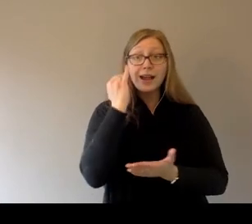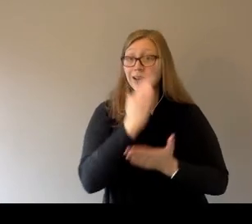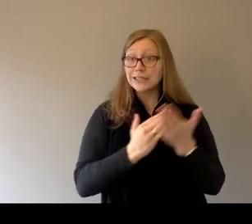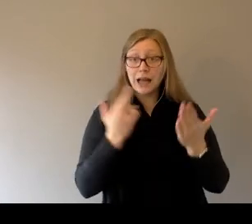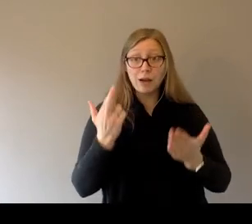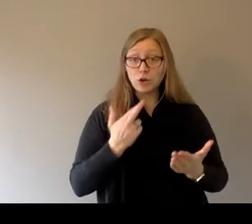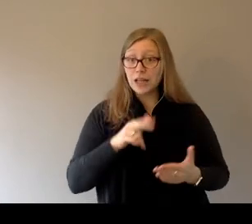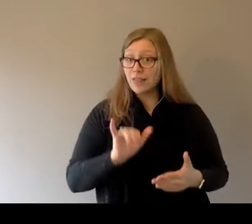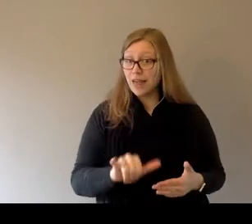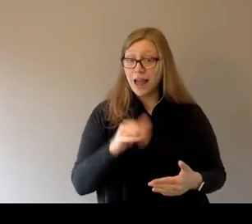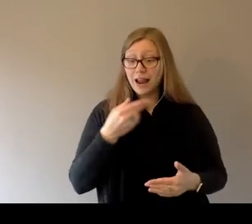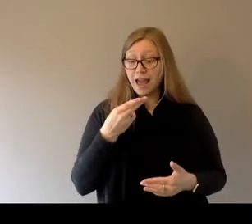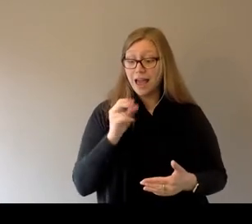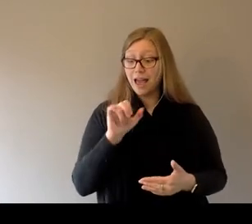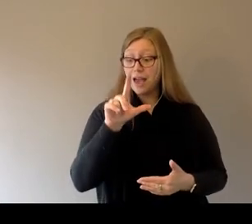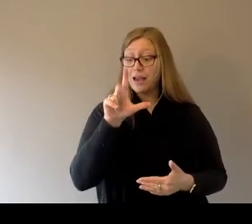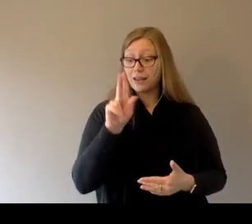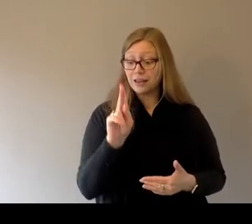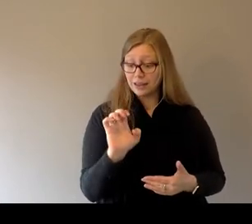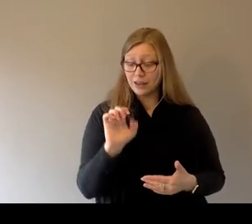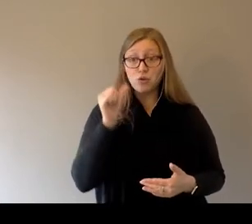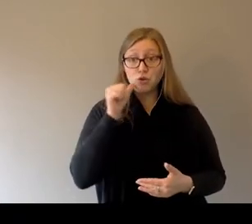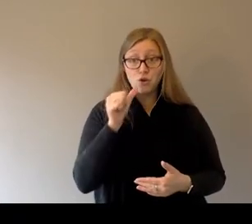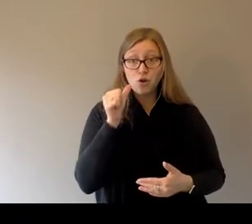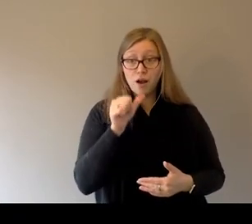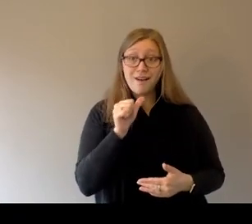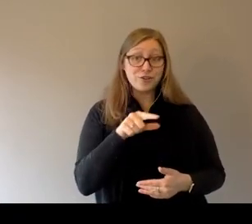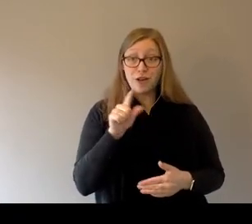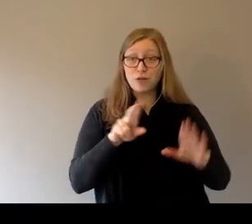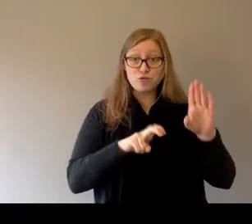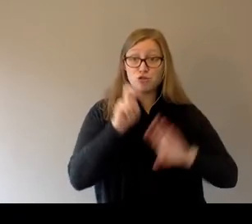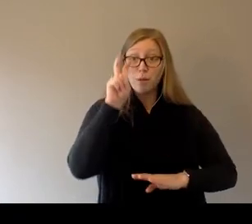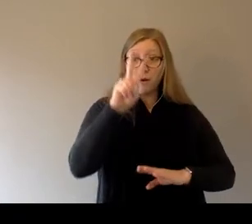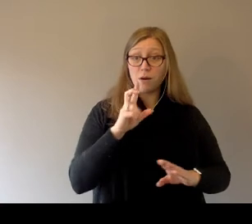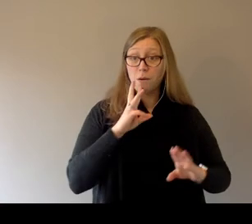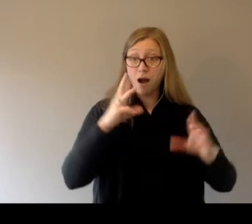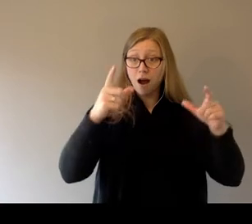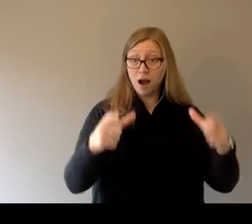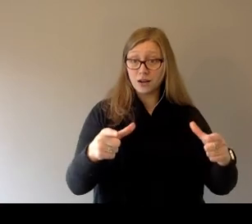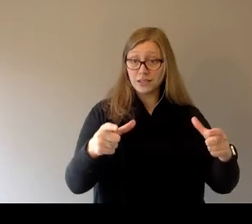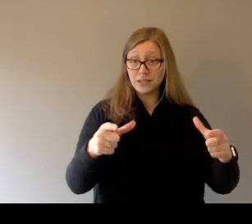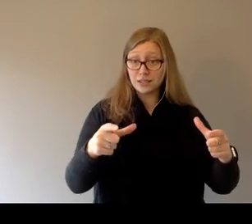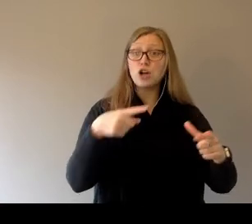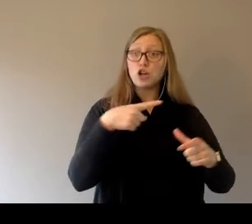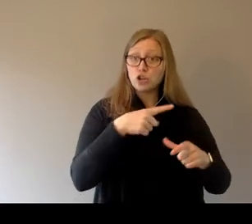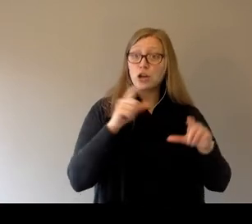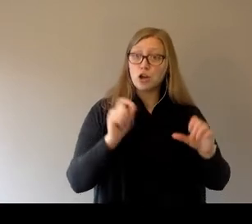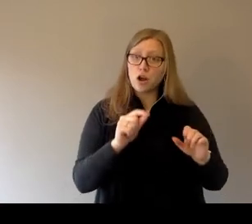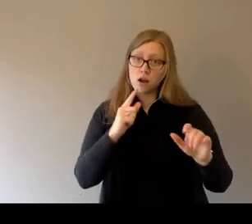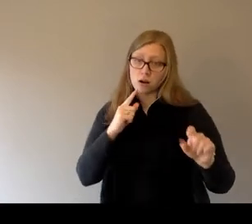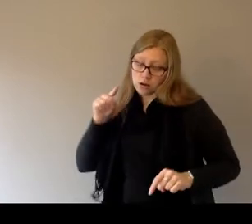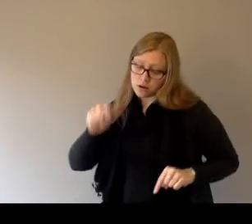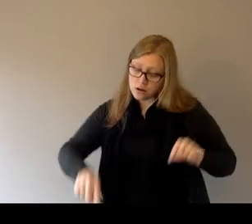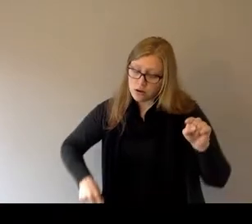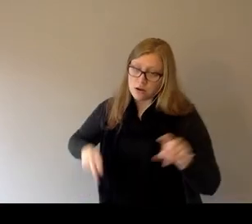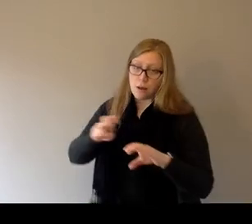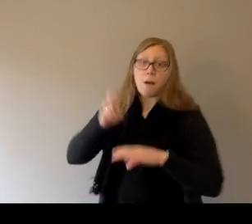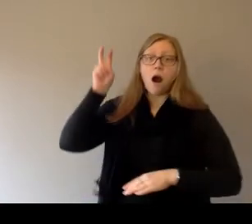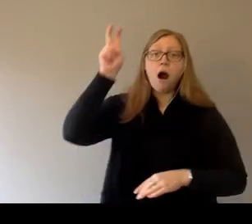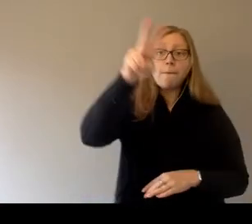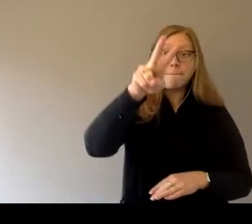Helke girl had to jump over this pond, she would want to jump this way, AB.